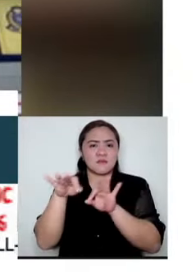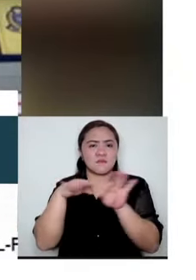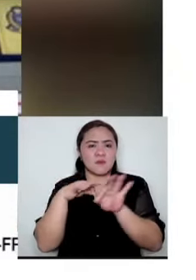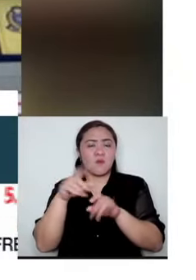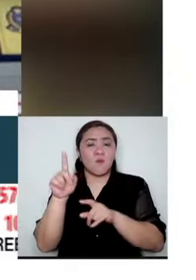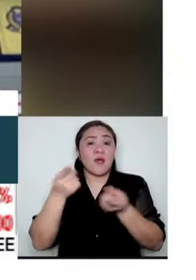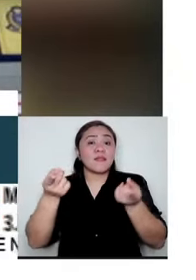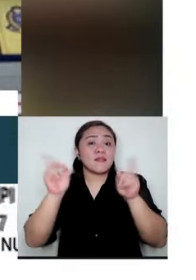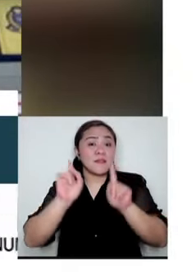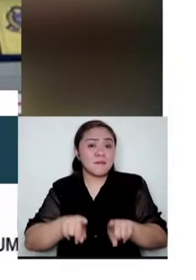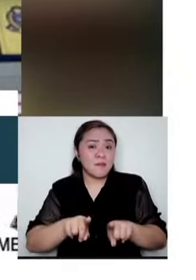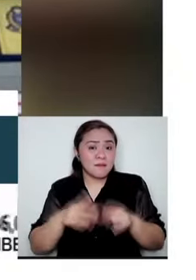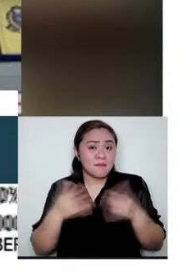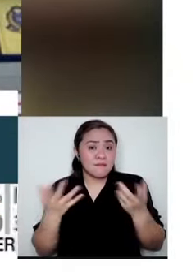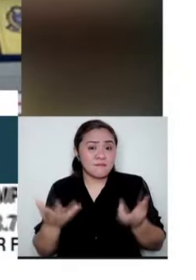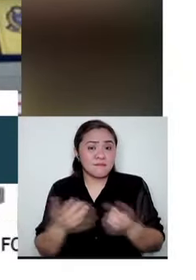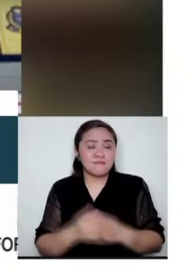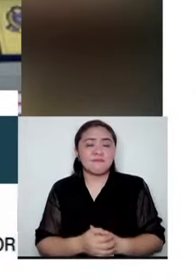But